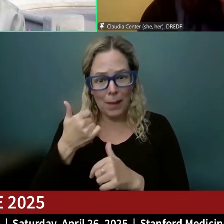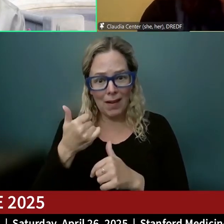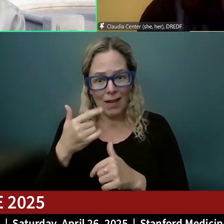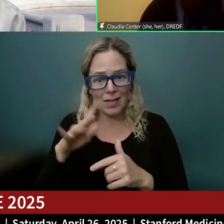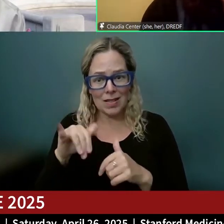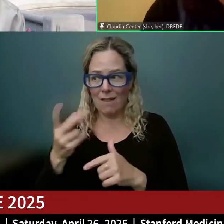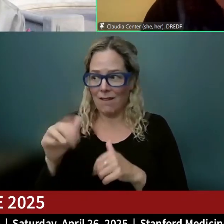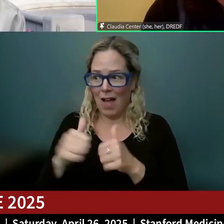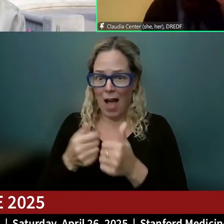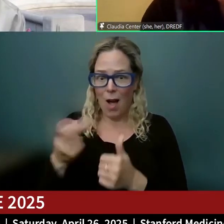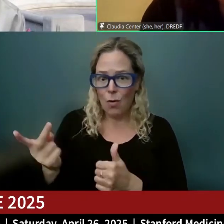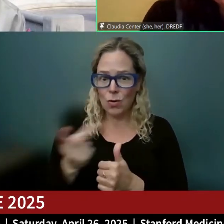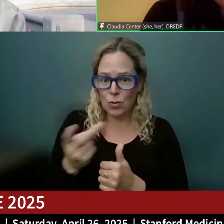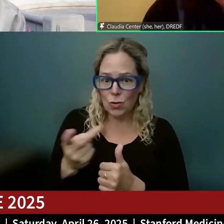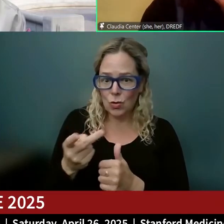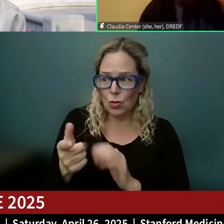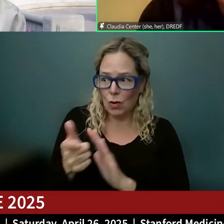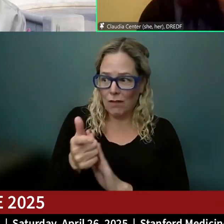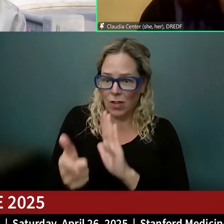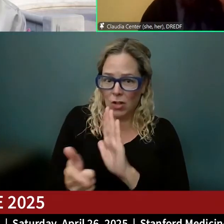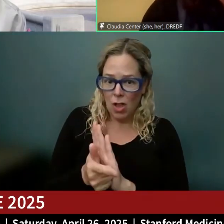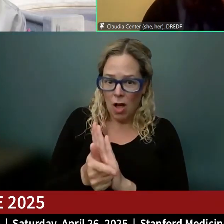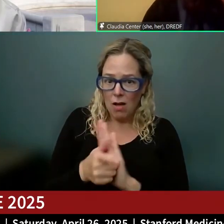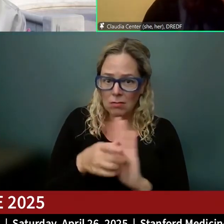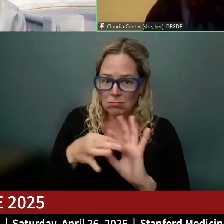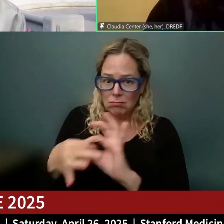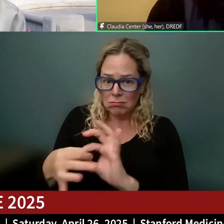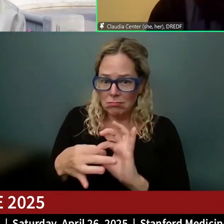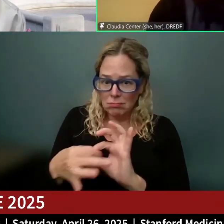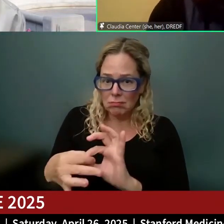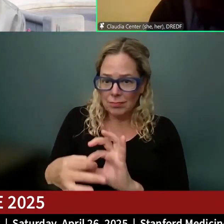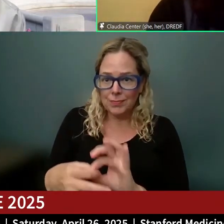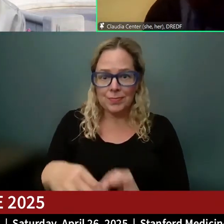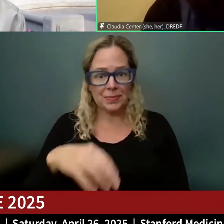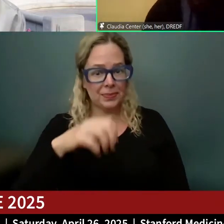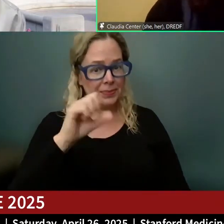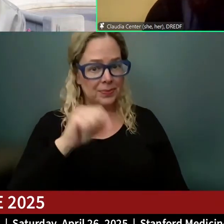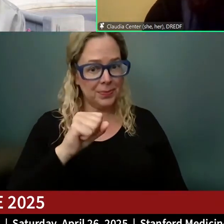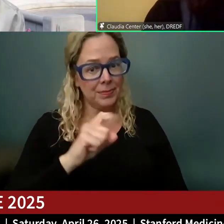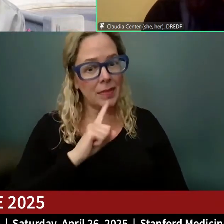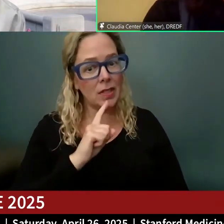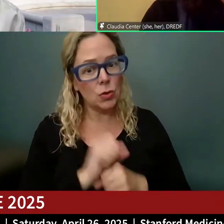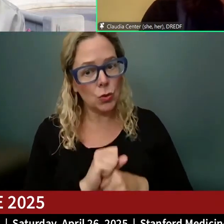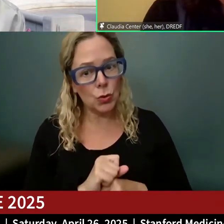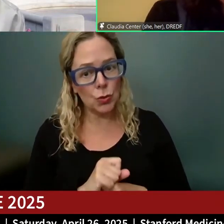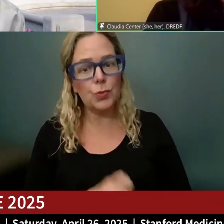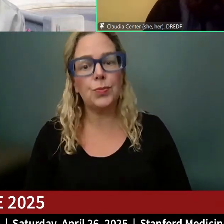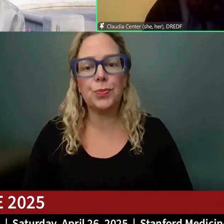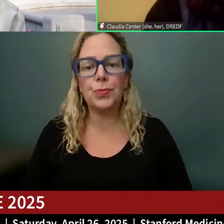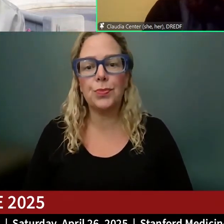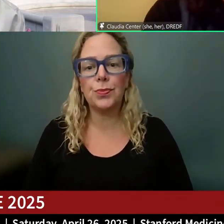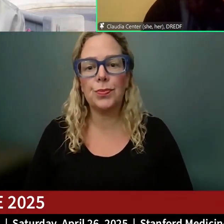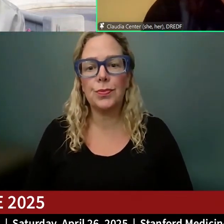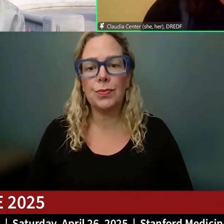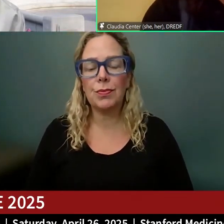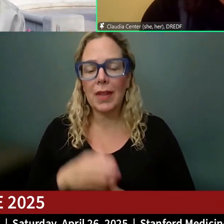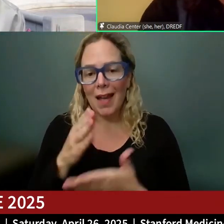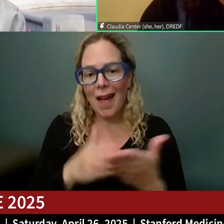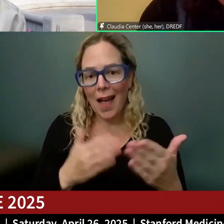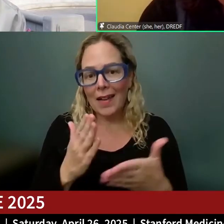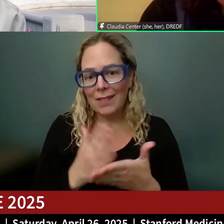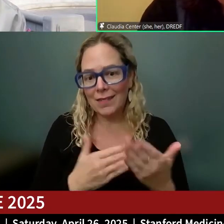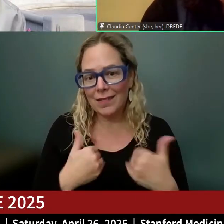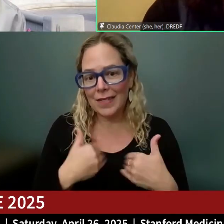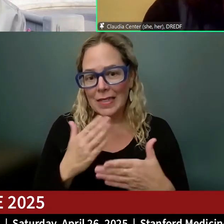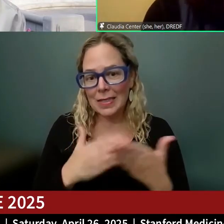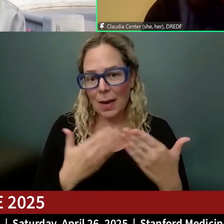true? Yes, that's true. Now, I do have some good news, which is that in response to